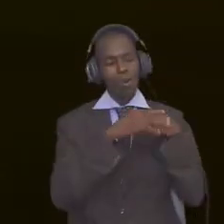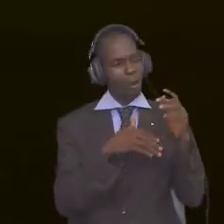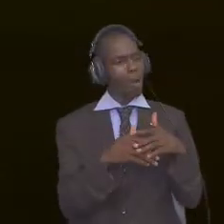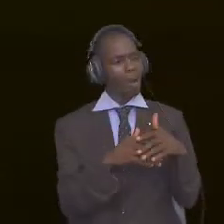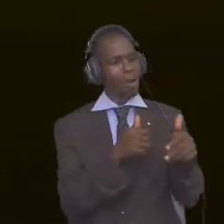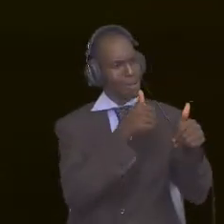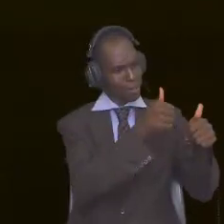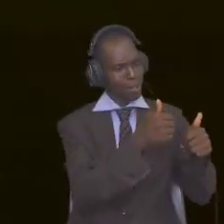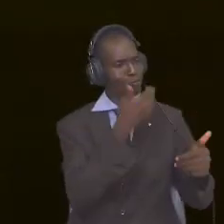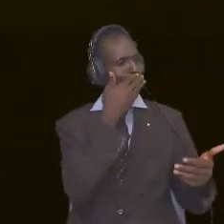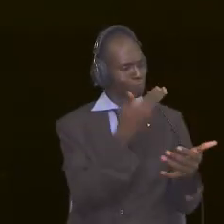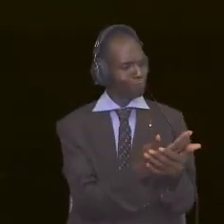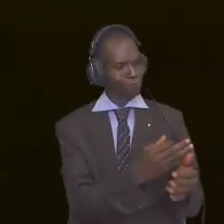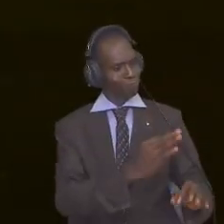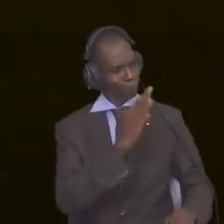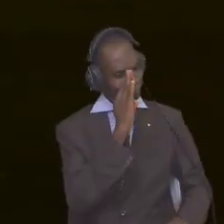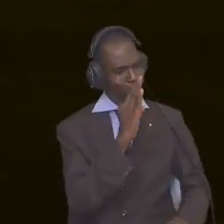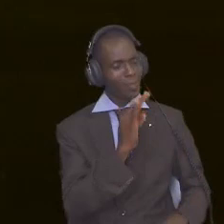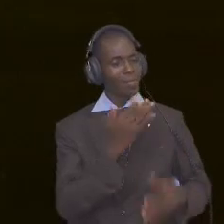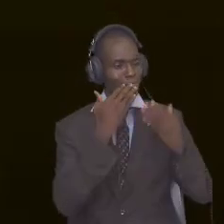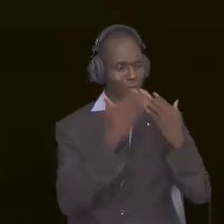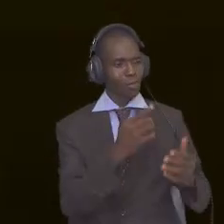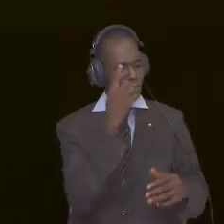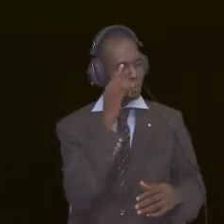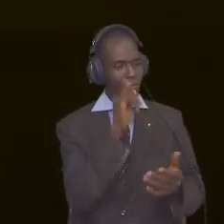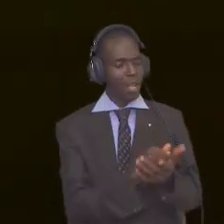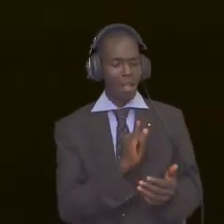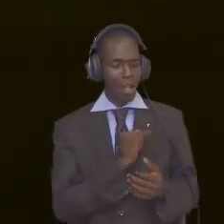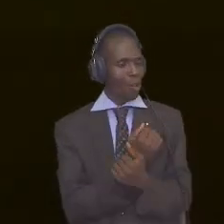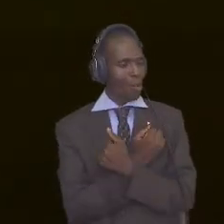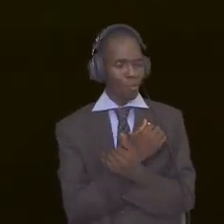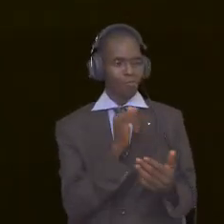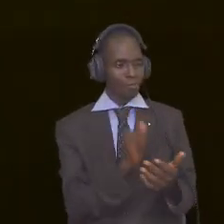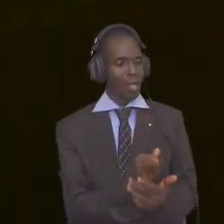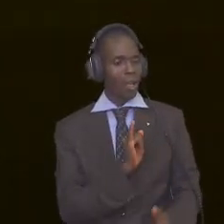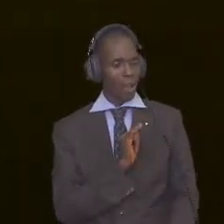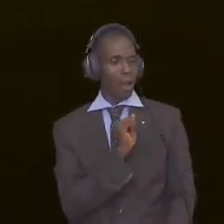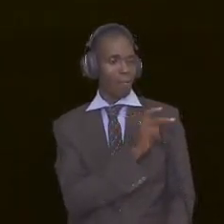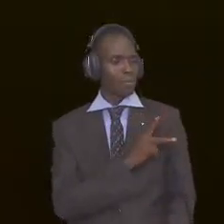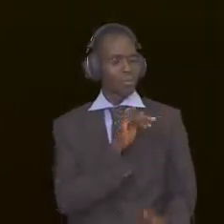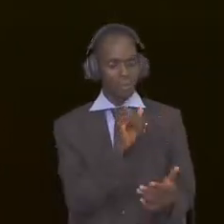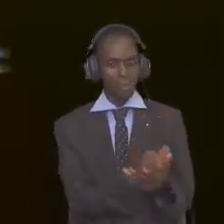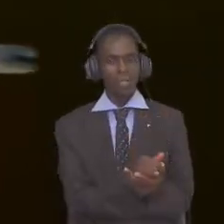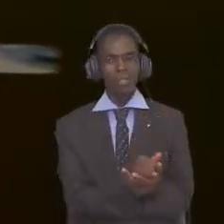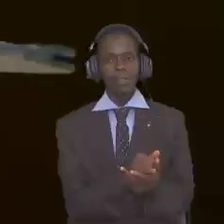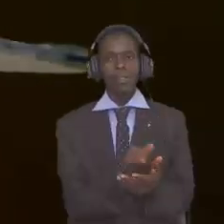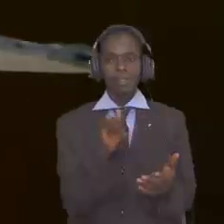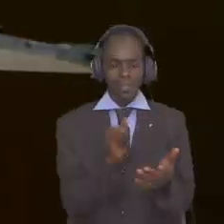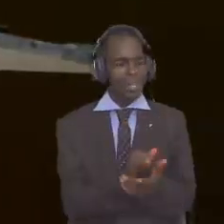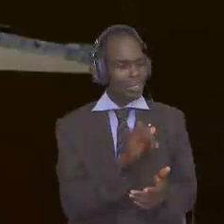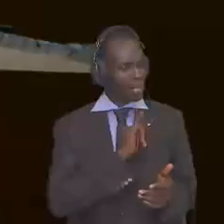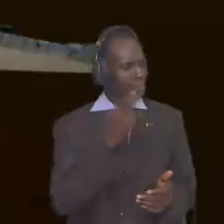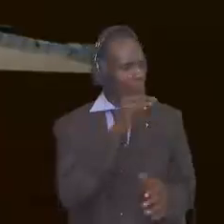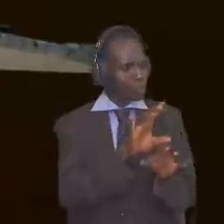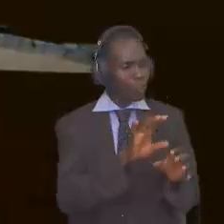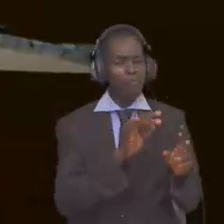good, that's fine, I appreciate that, I love that. That's the best part of you. I've never